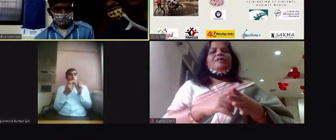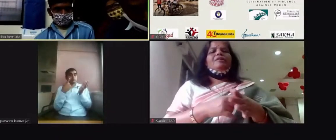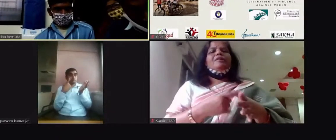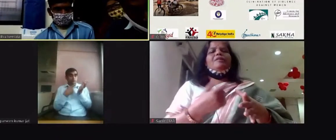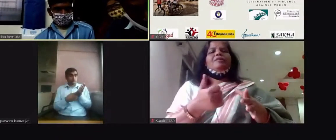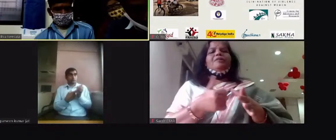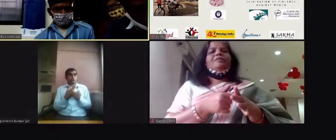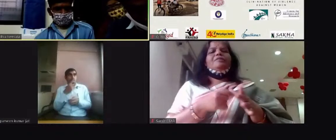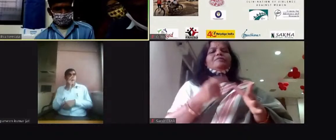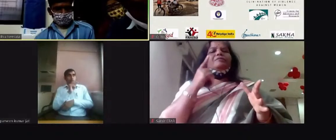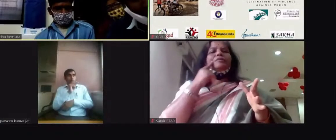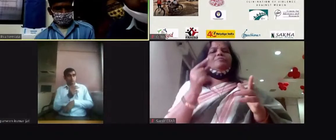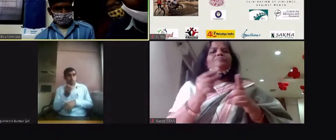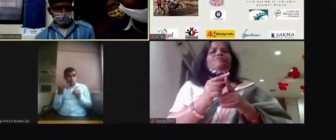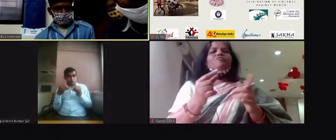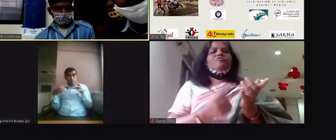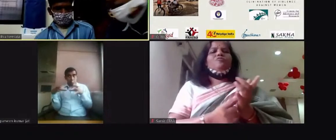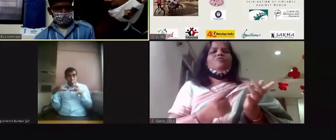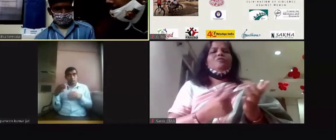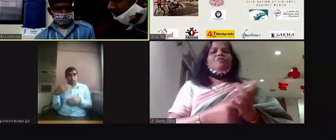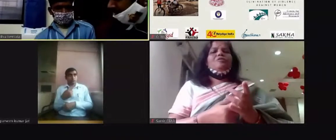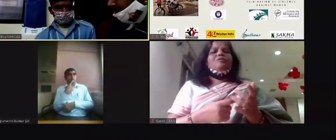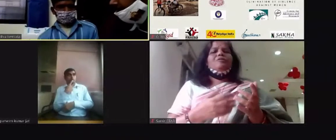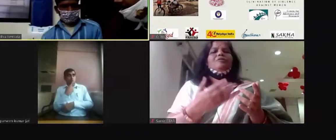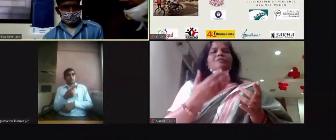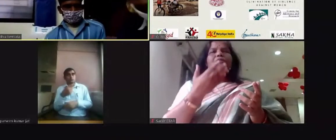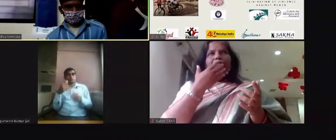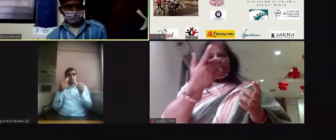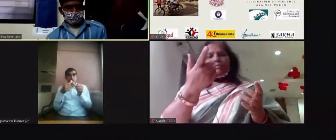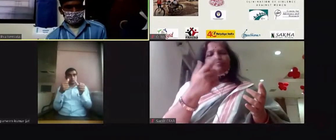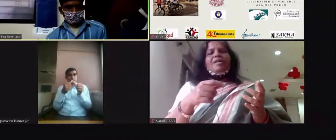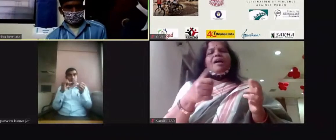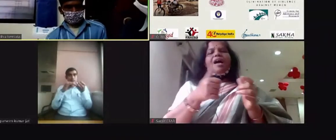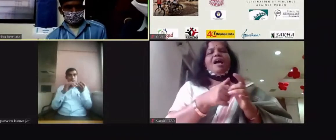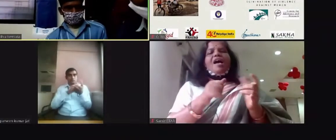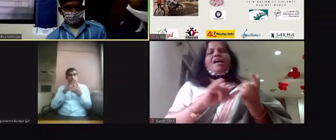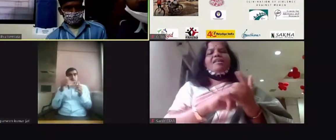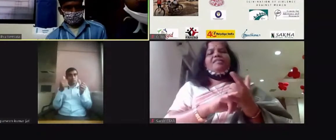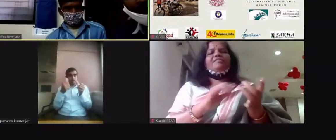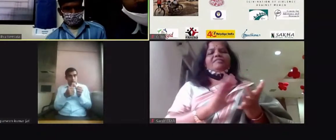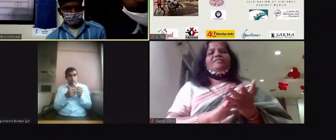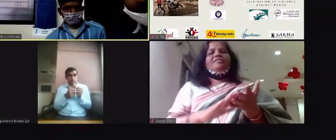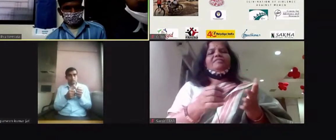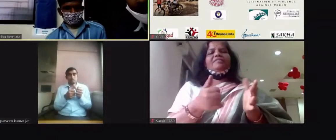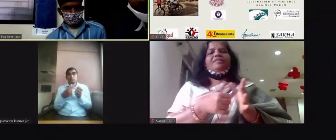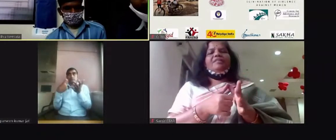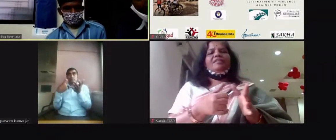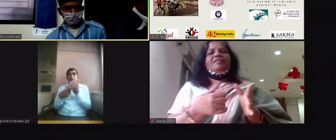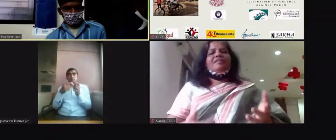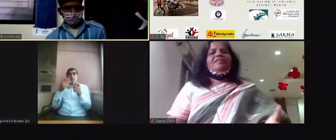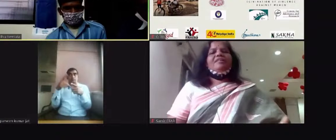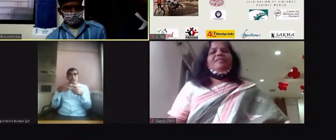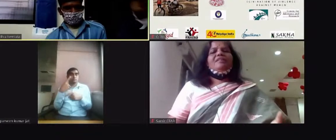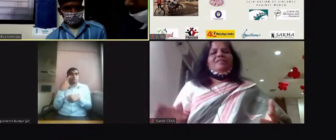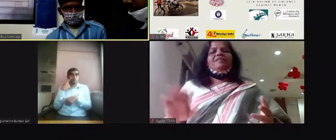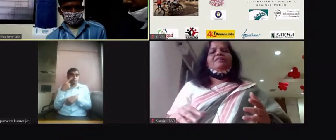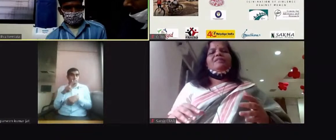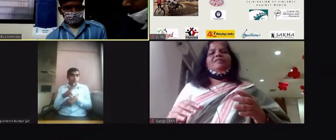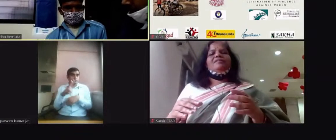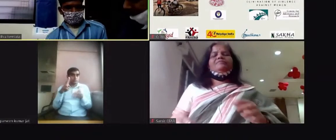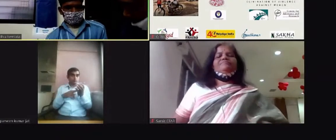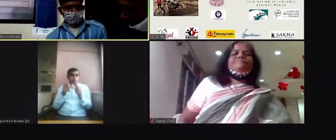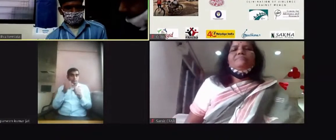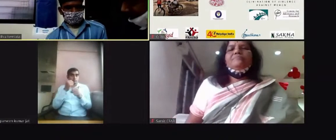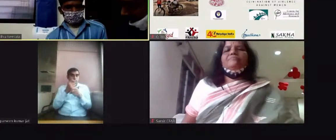And from Jaipur community, we have Asha ji from Rajiv Nagar Kachi Basti.